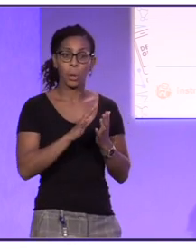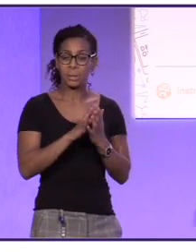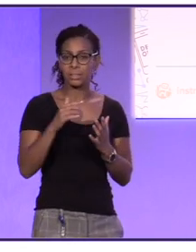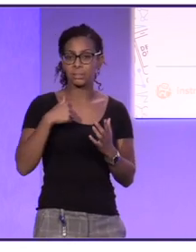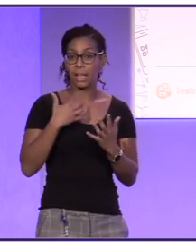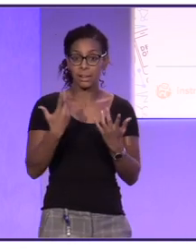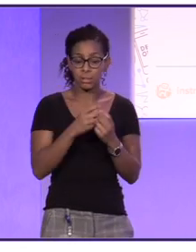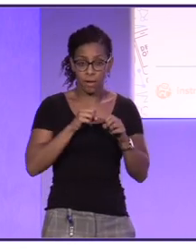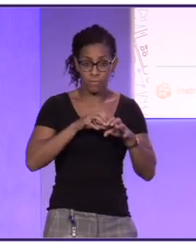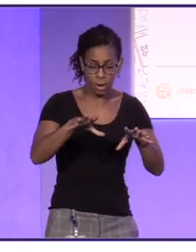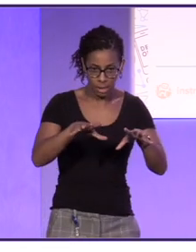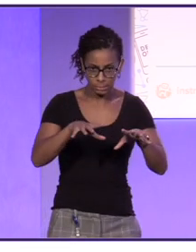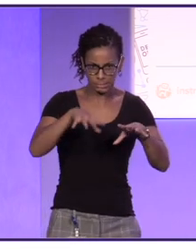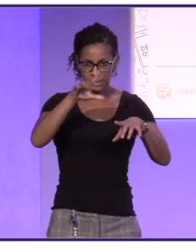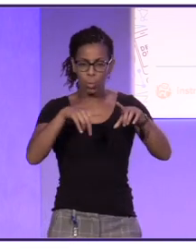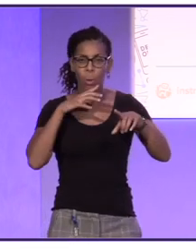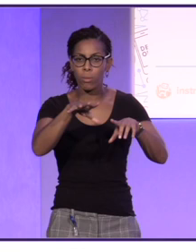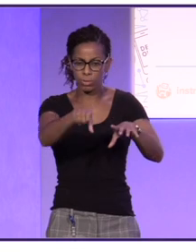but straight back in,